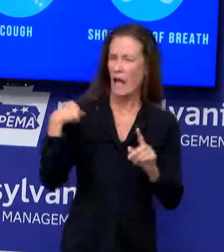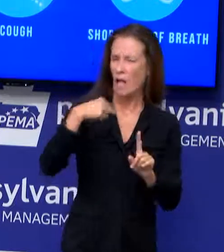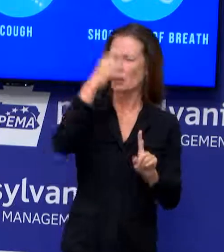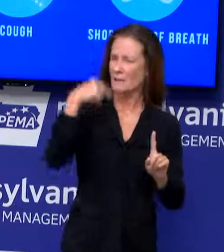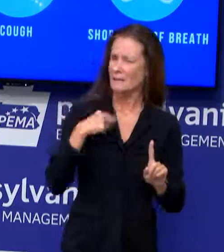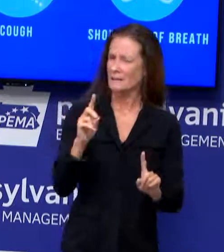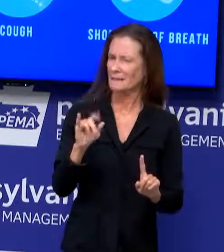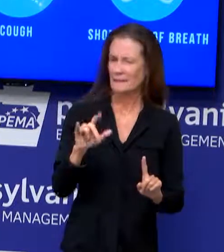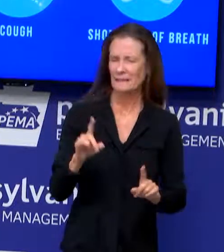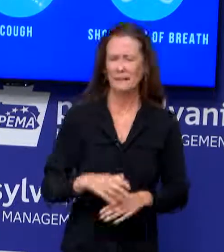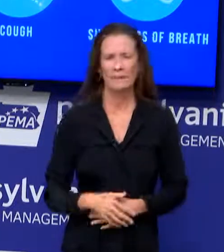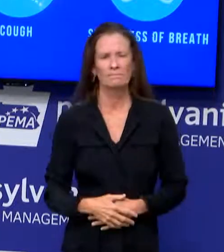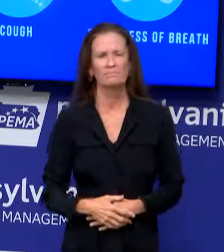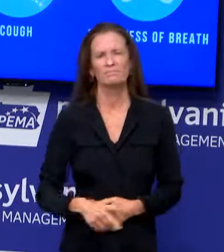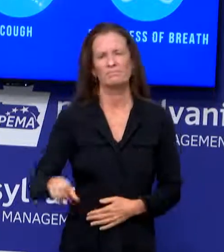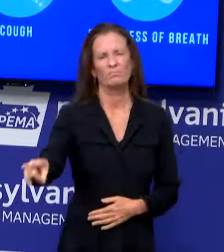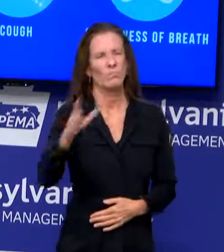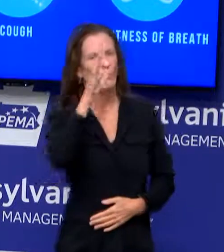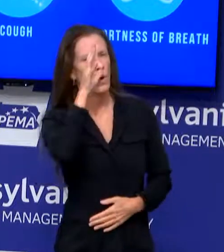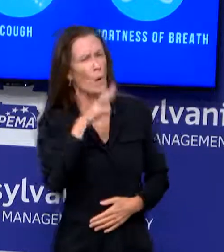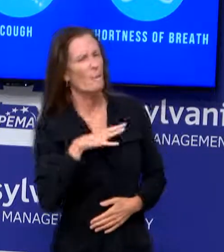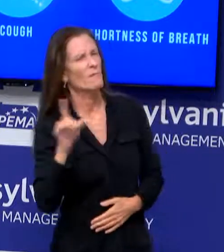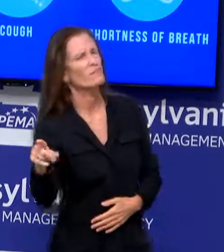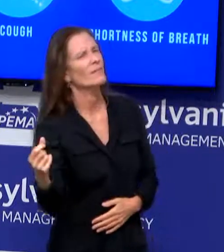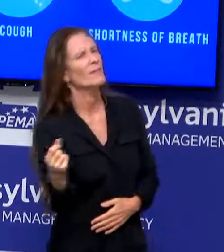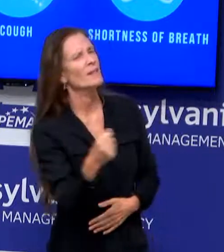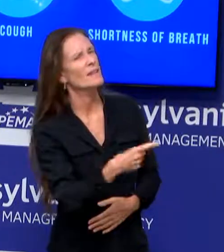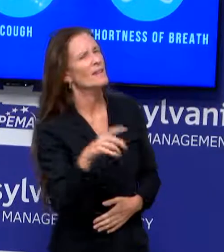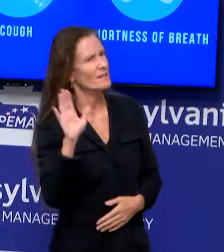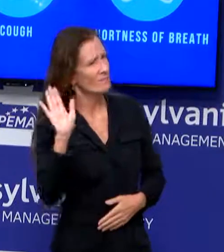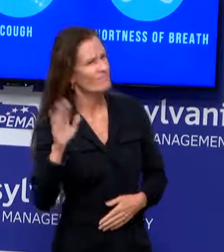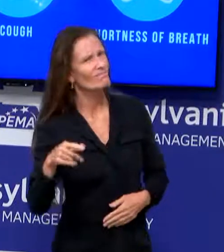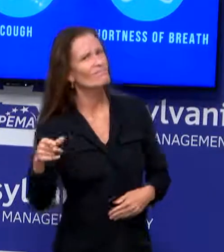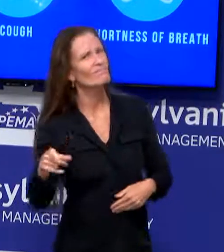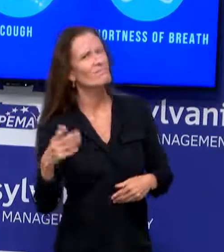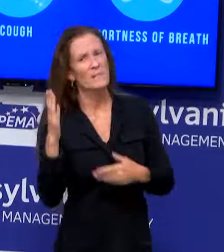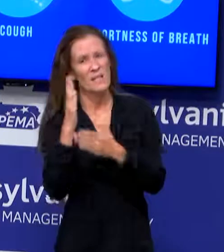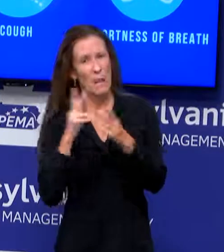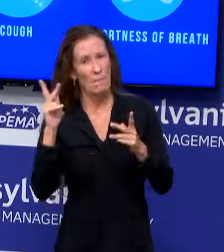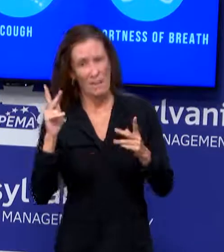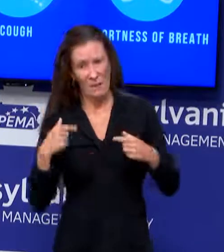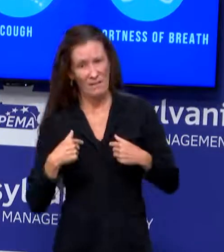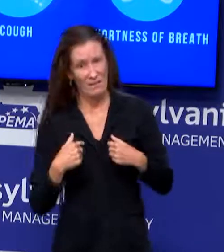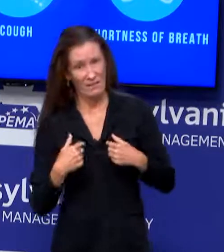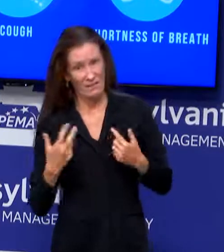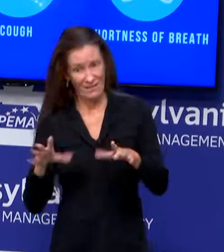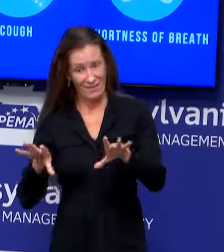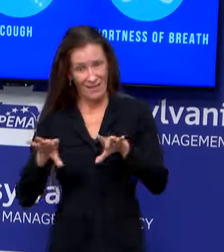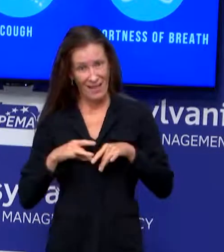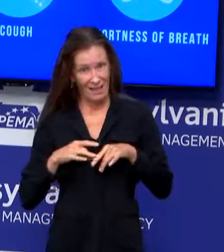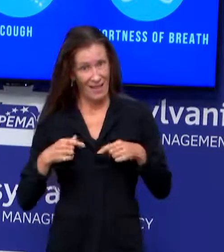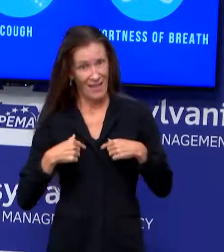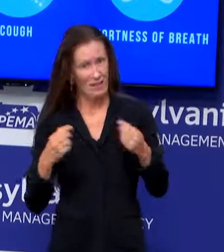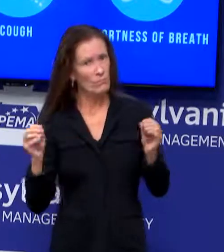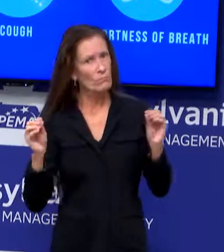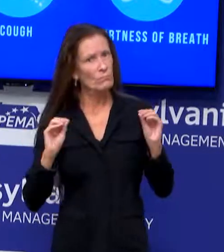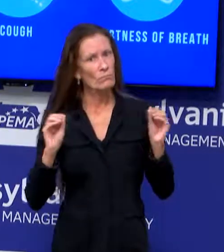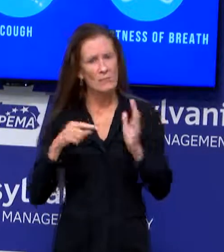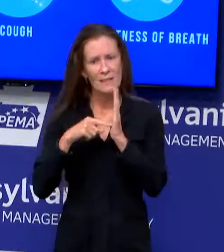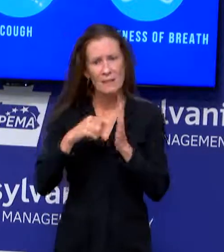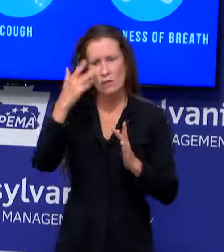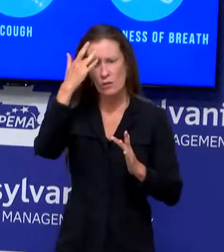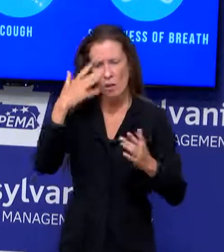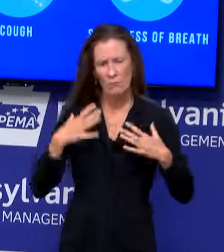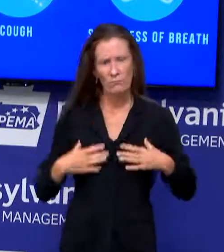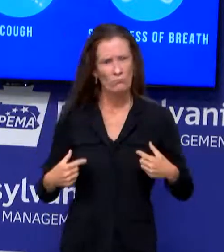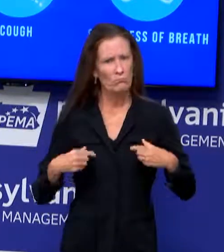of people who are asymptomatic and trying to get tests being unable to get tests right now, including like through Rite Aid. Is that, is it